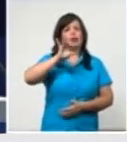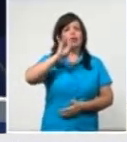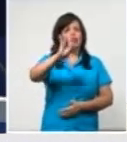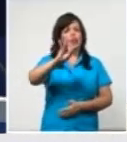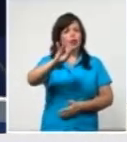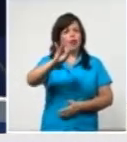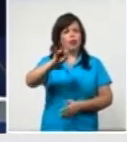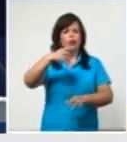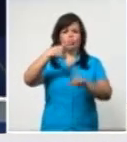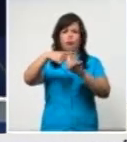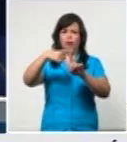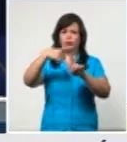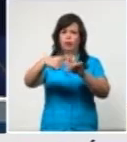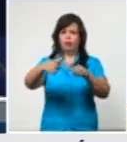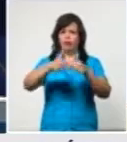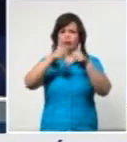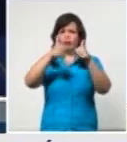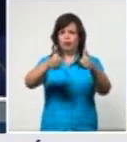That's